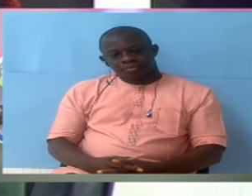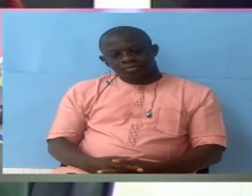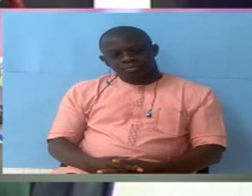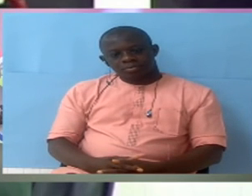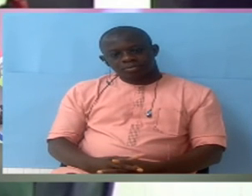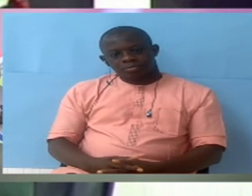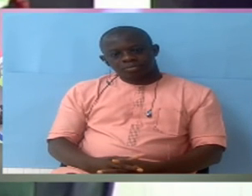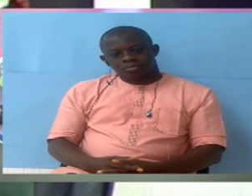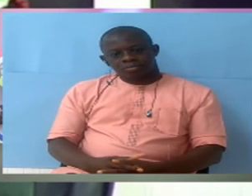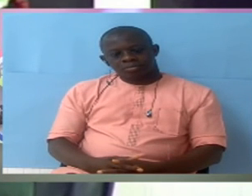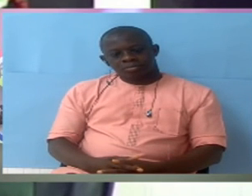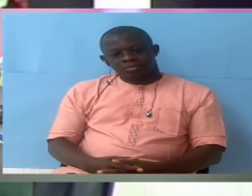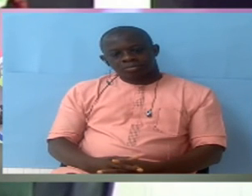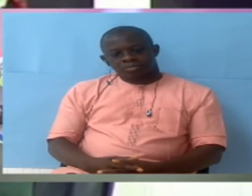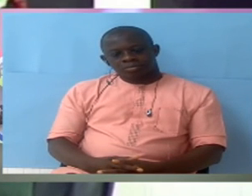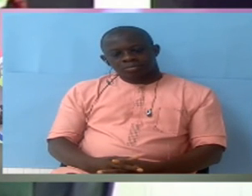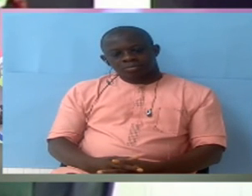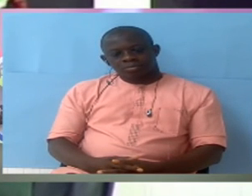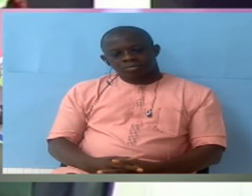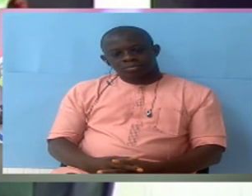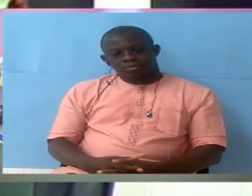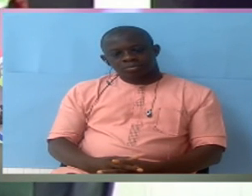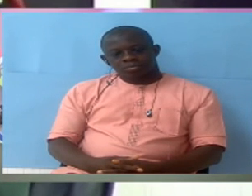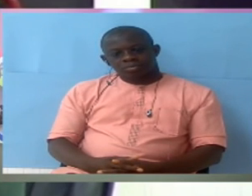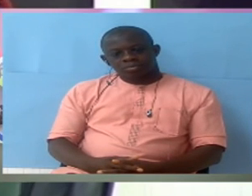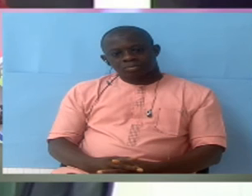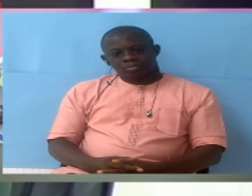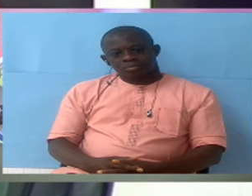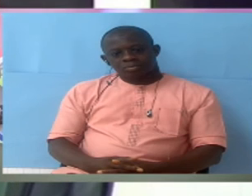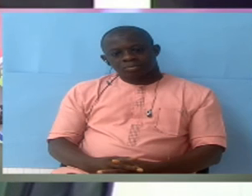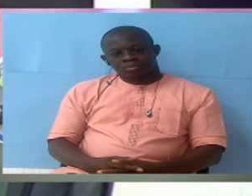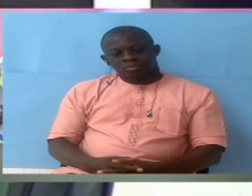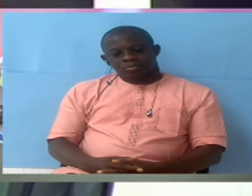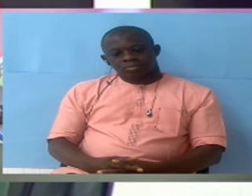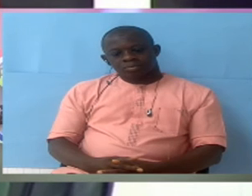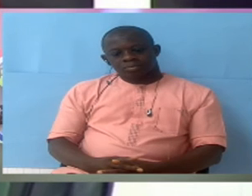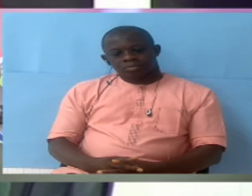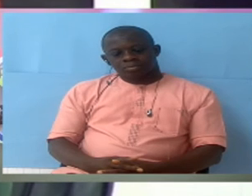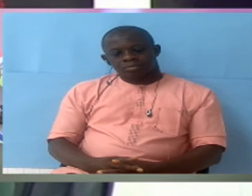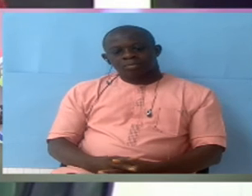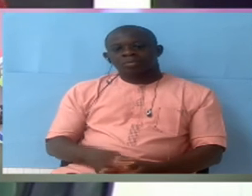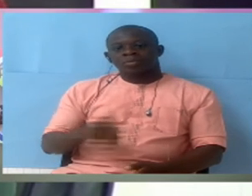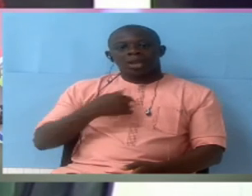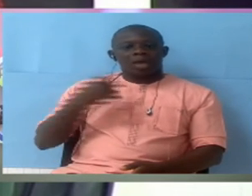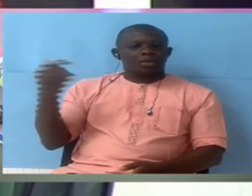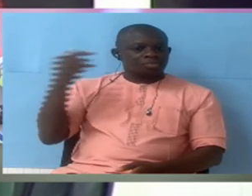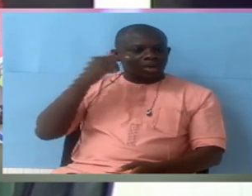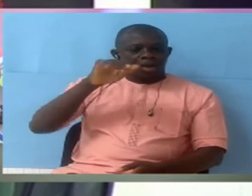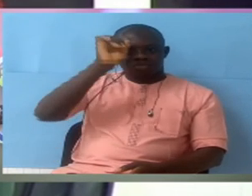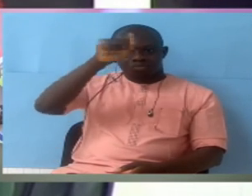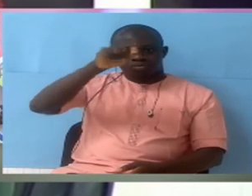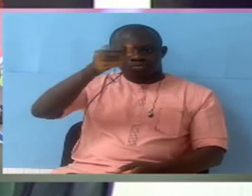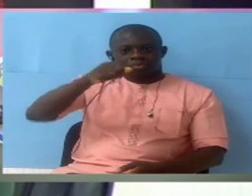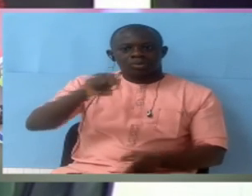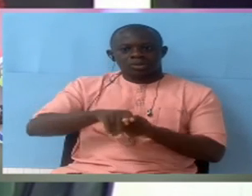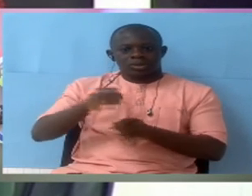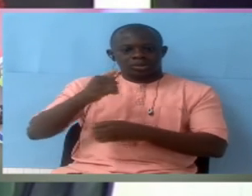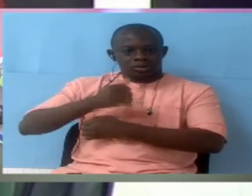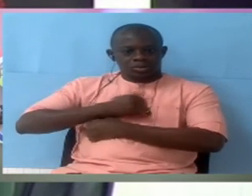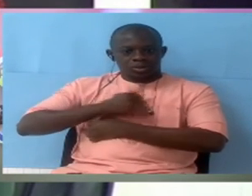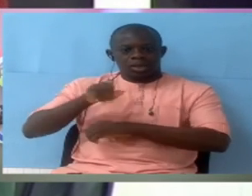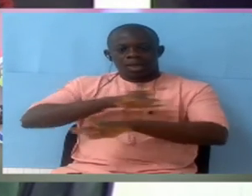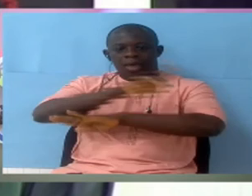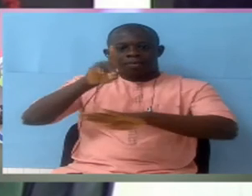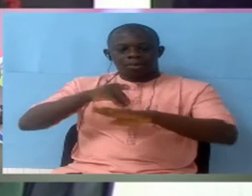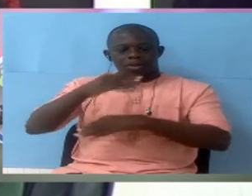I had the knock at the security wing gate. Ma dégg fogg bi ci bunti security wing